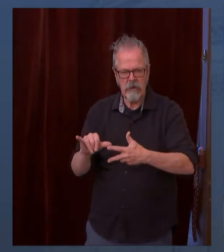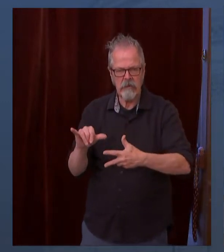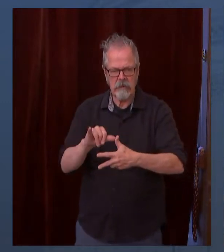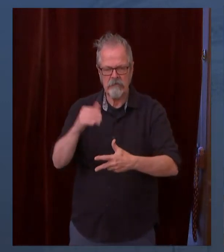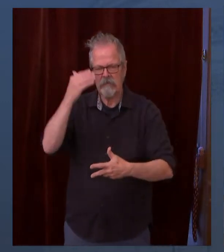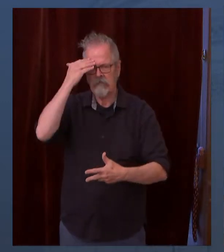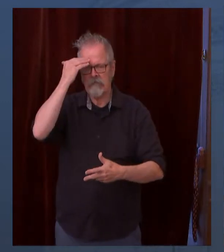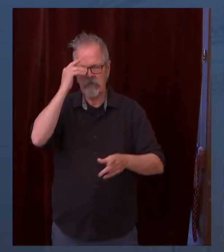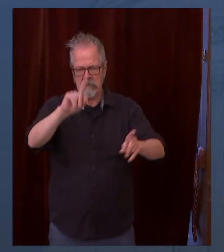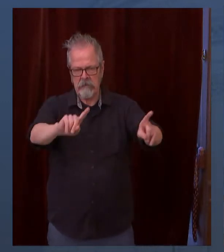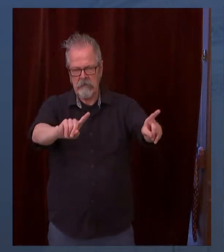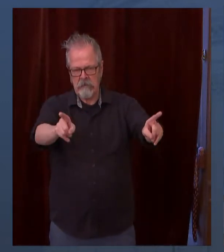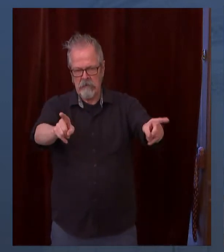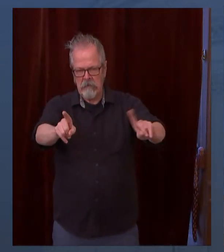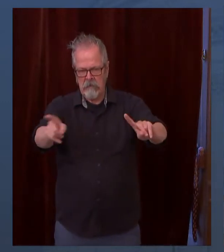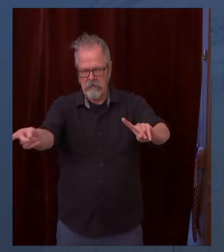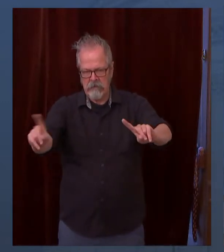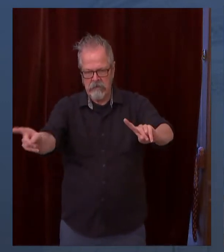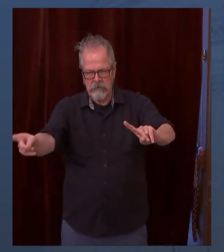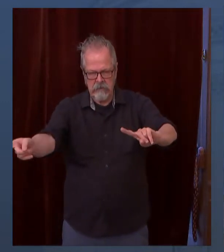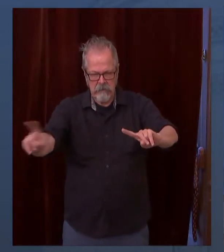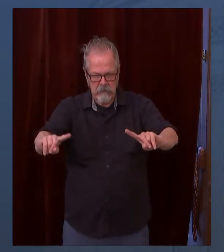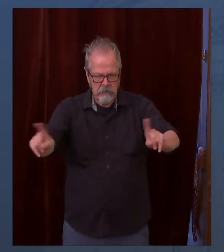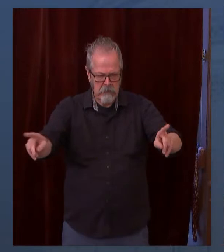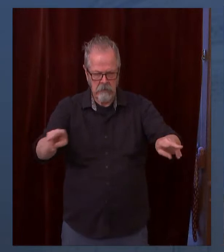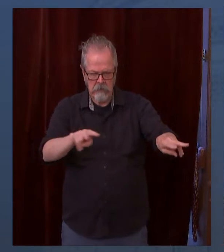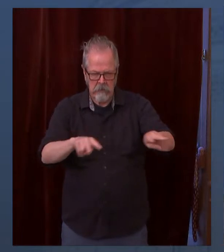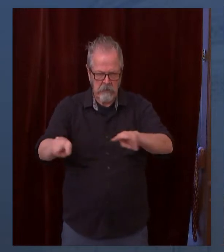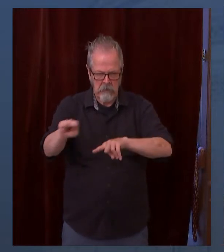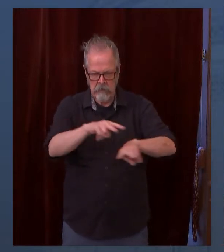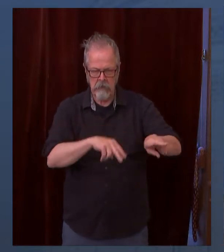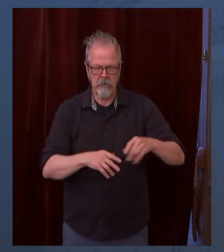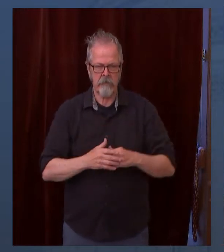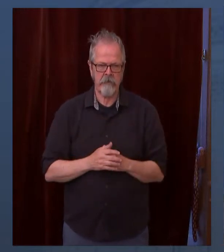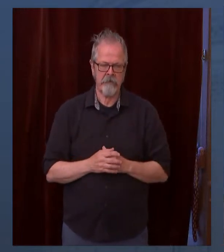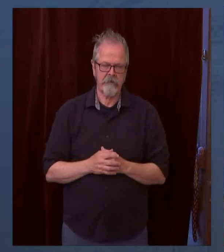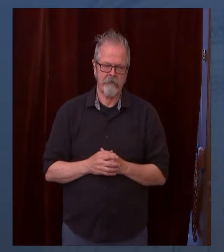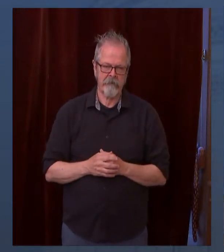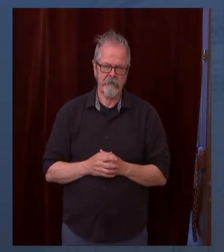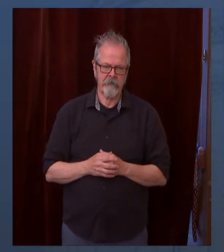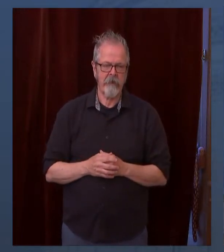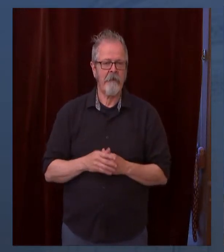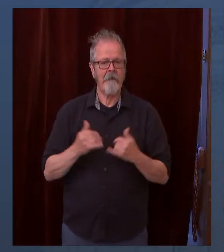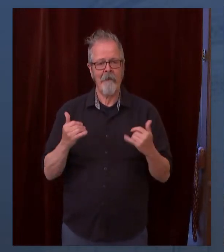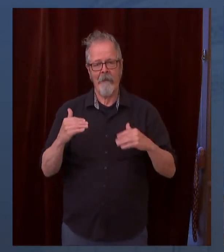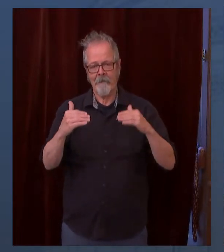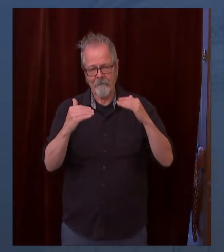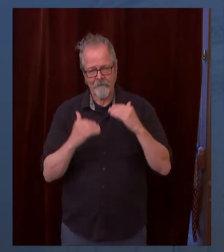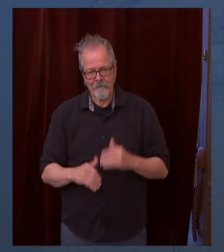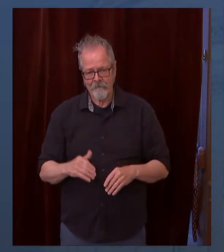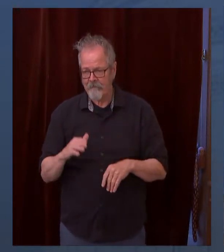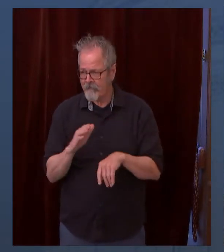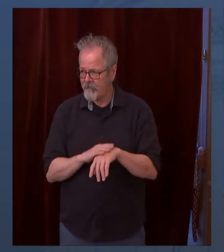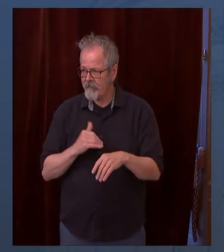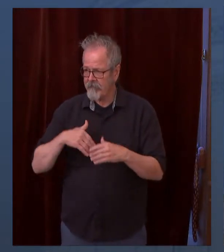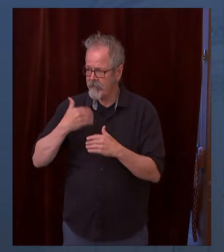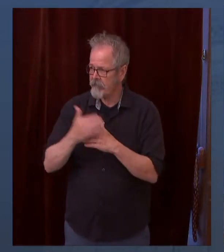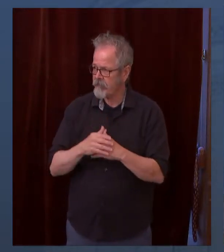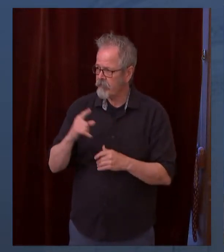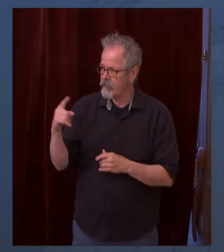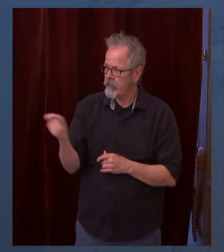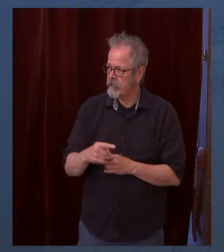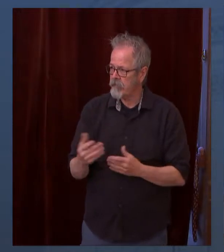Thank you very much. I think this question could apply to all of you. We're looking at case rates across the country dropping, which